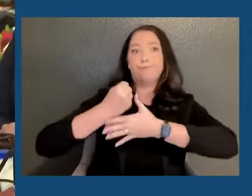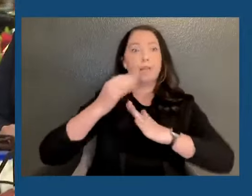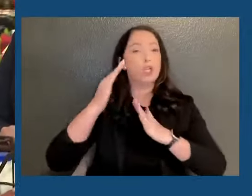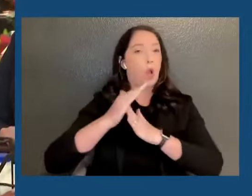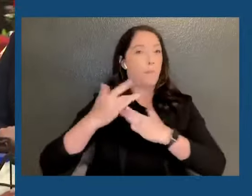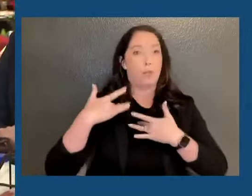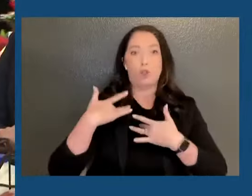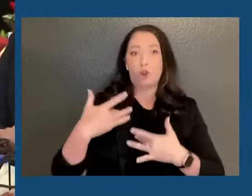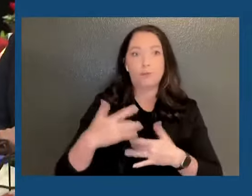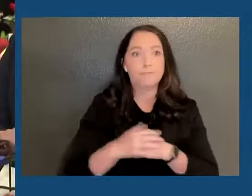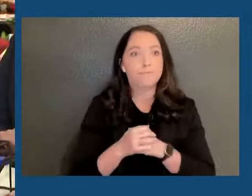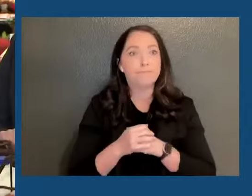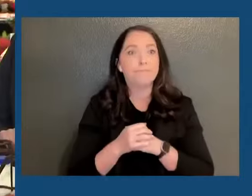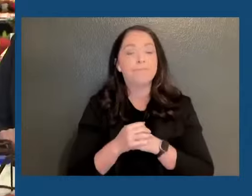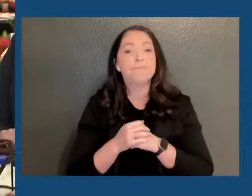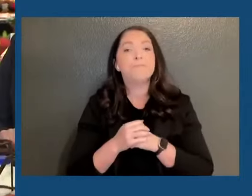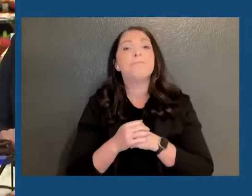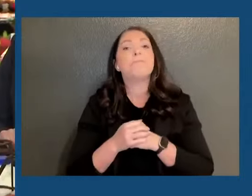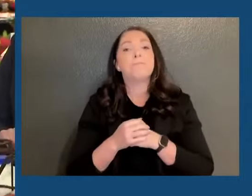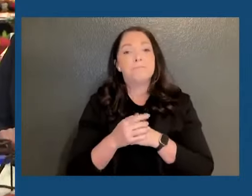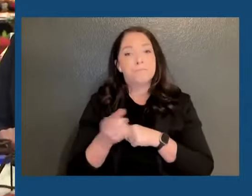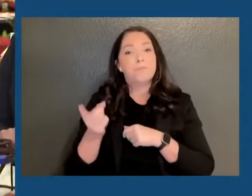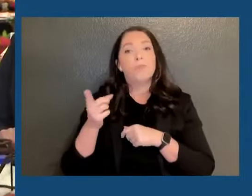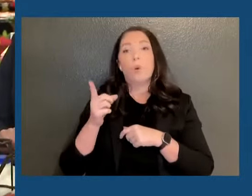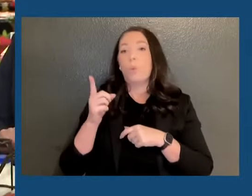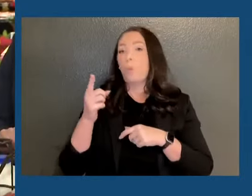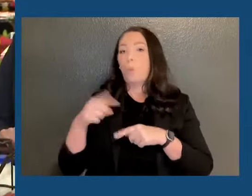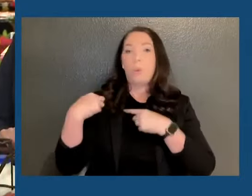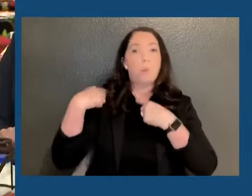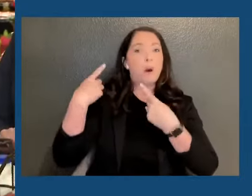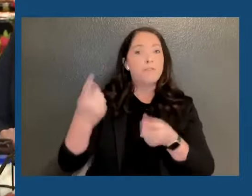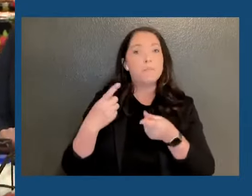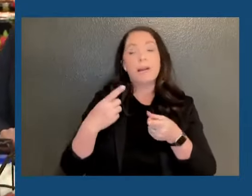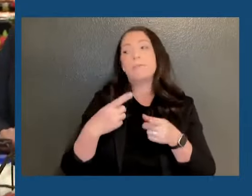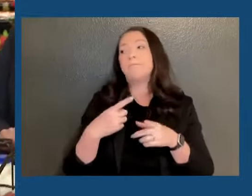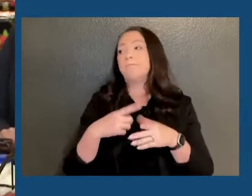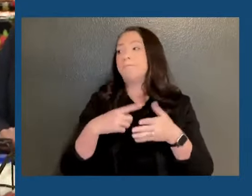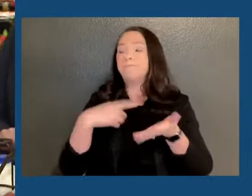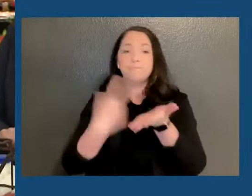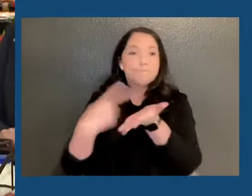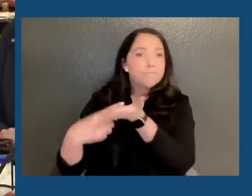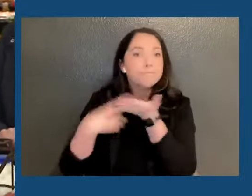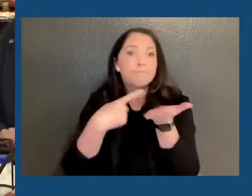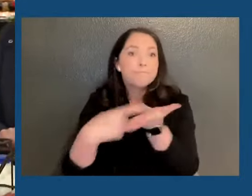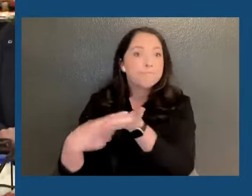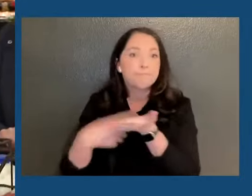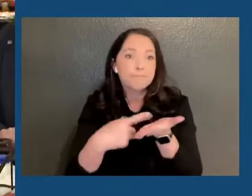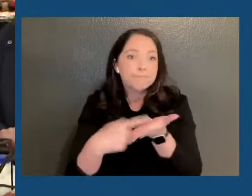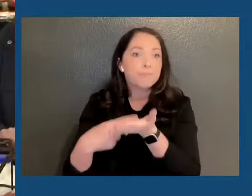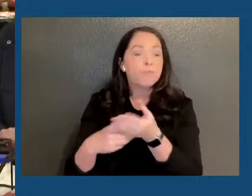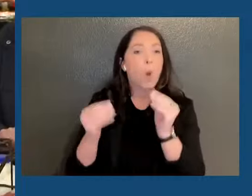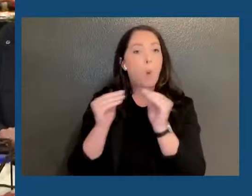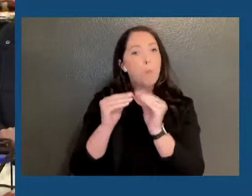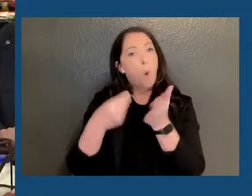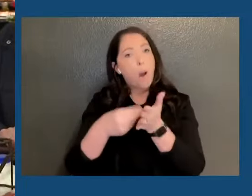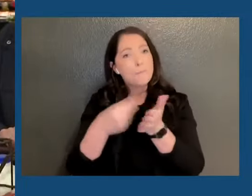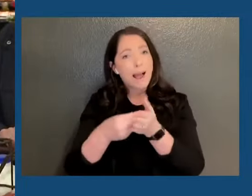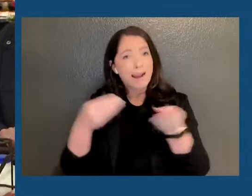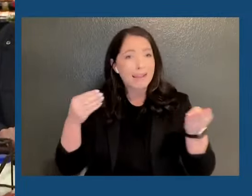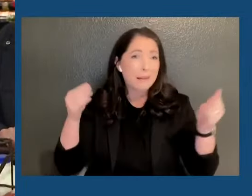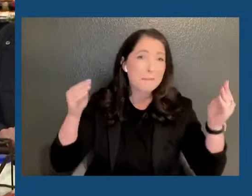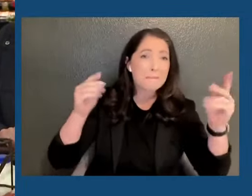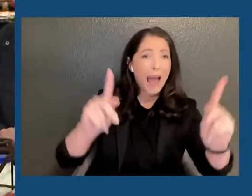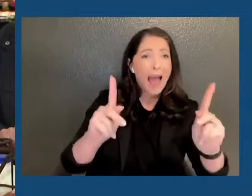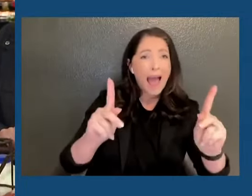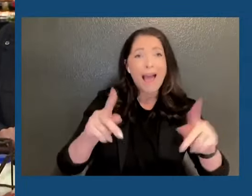have many affordability initiatives that we launched over the summer. We've been talking about this, trying to put more money back in people's pockets when